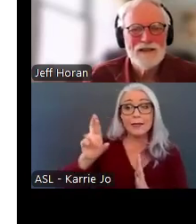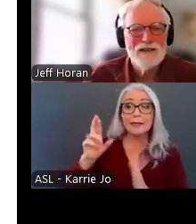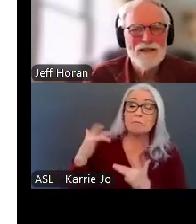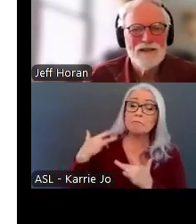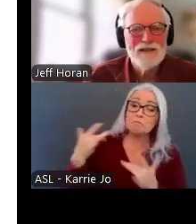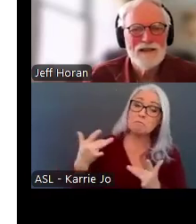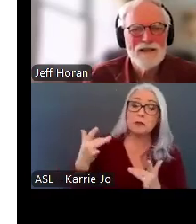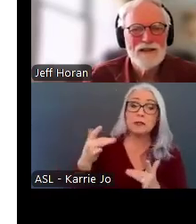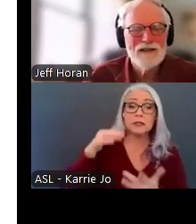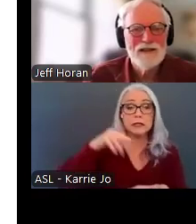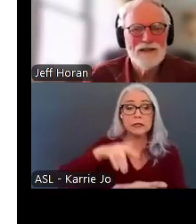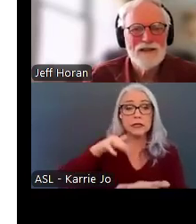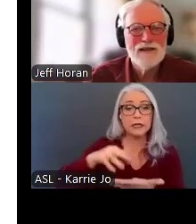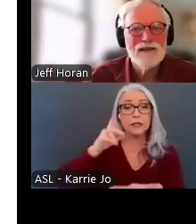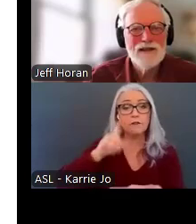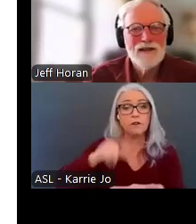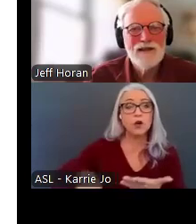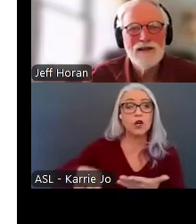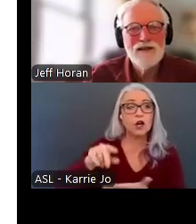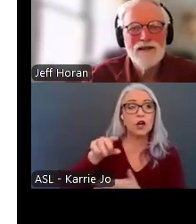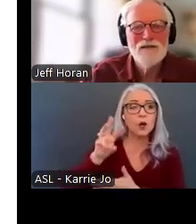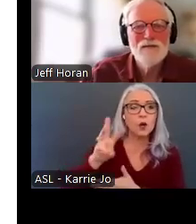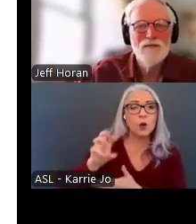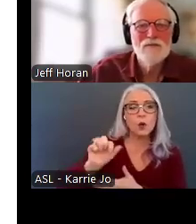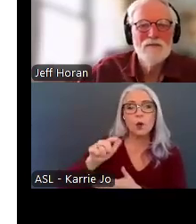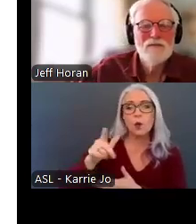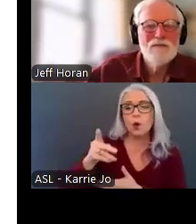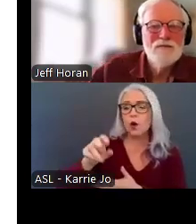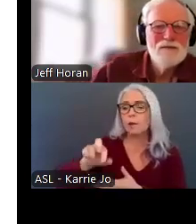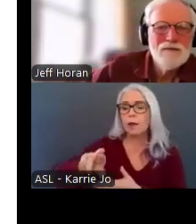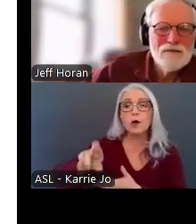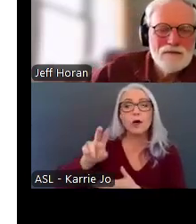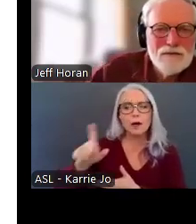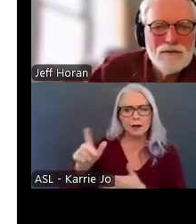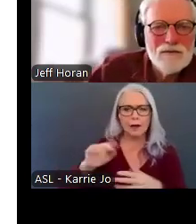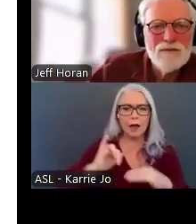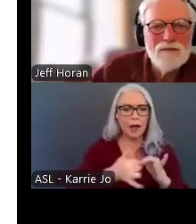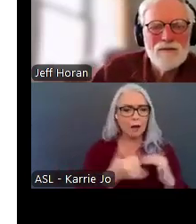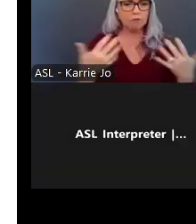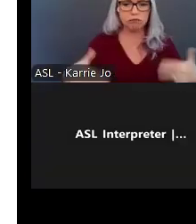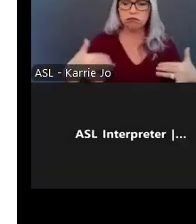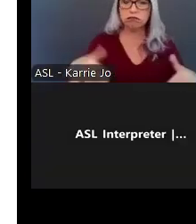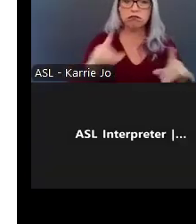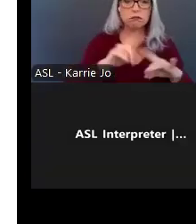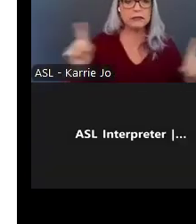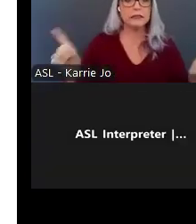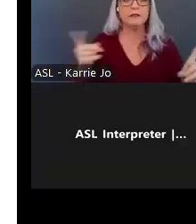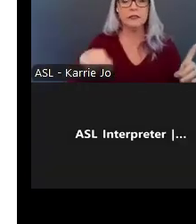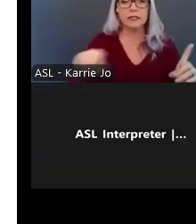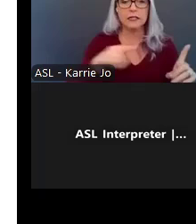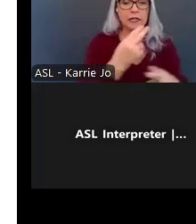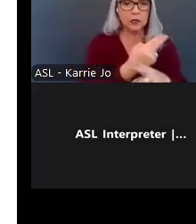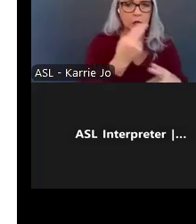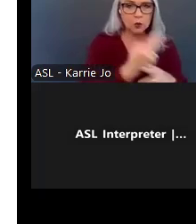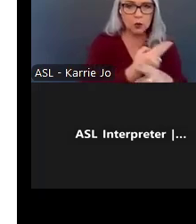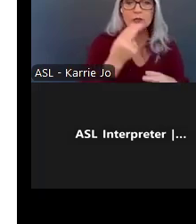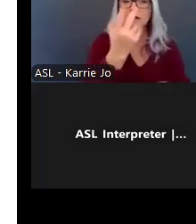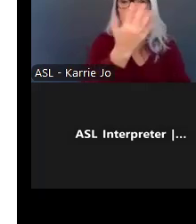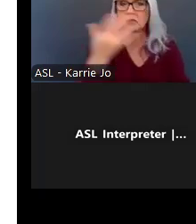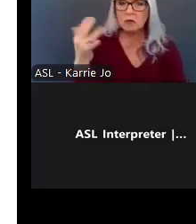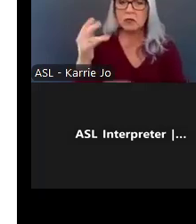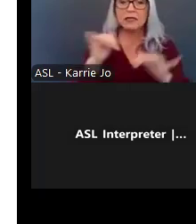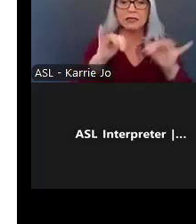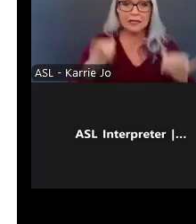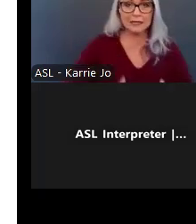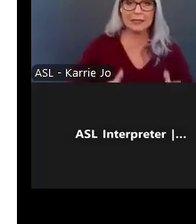on warblers showing how uniquely differentiated they are in using forested systems, right? So you